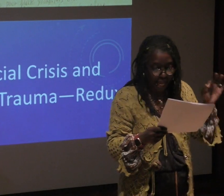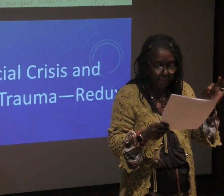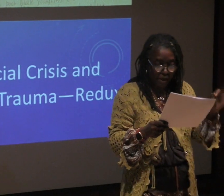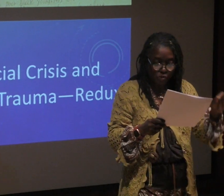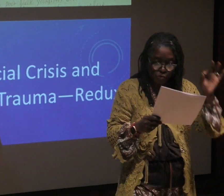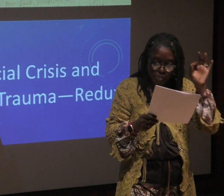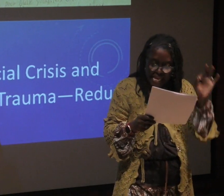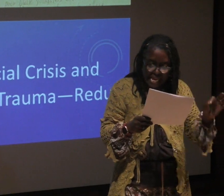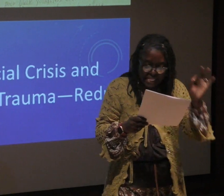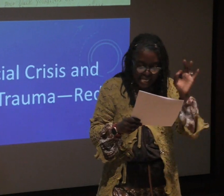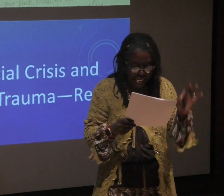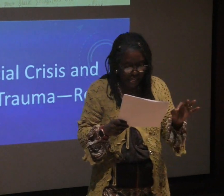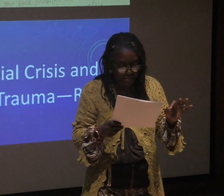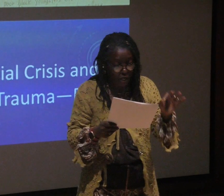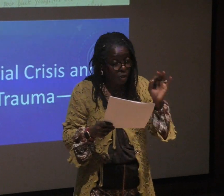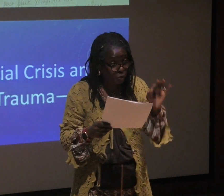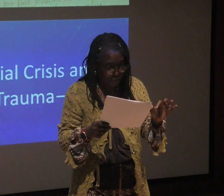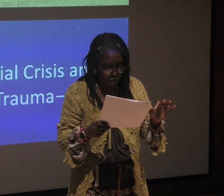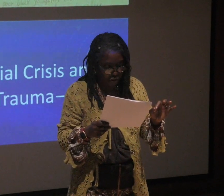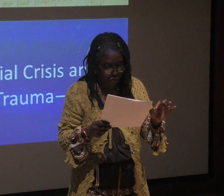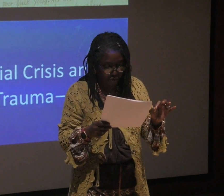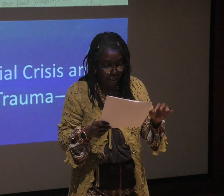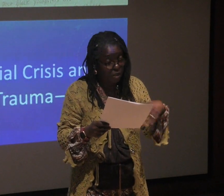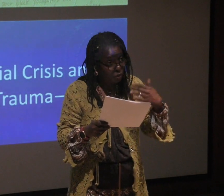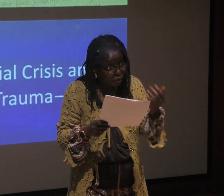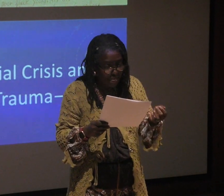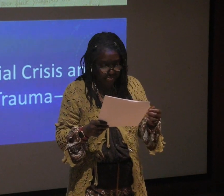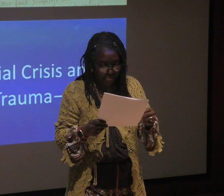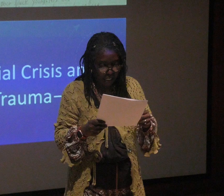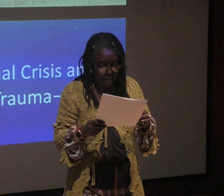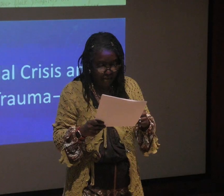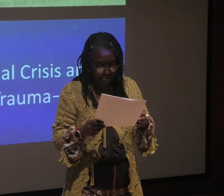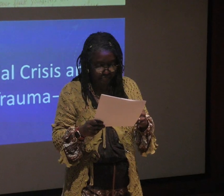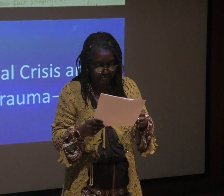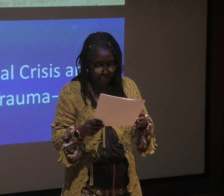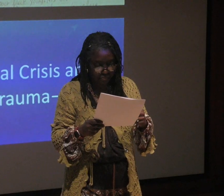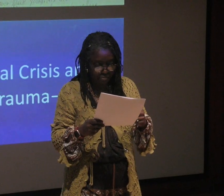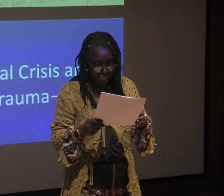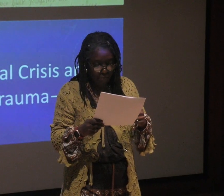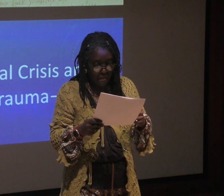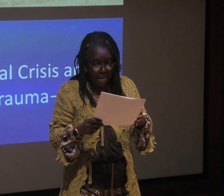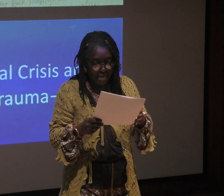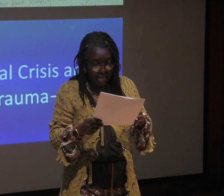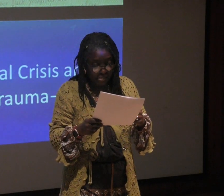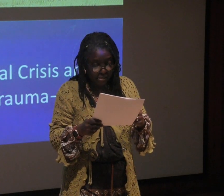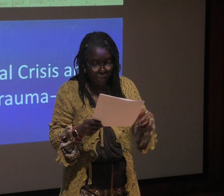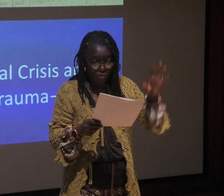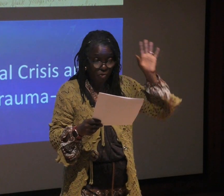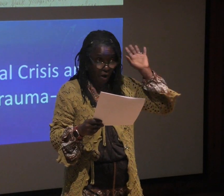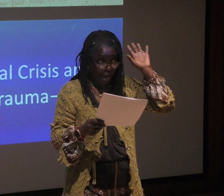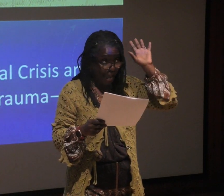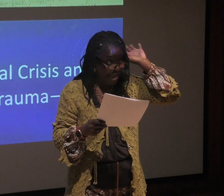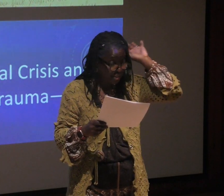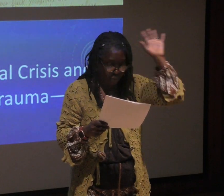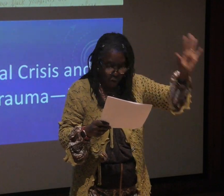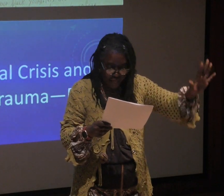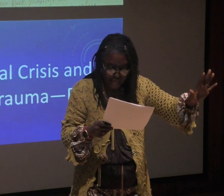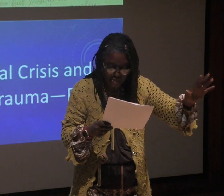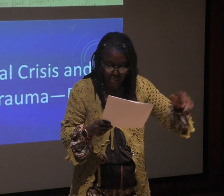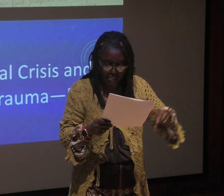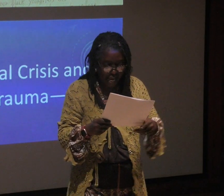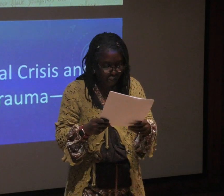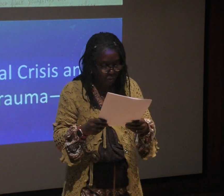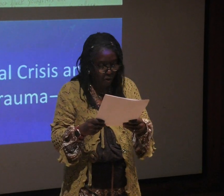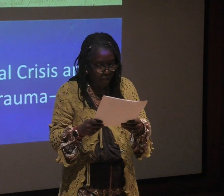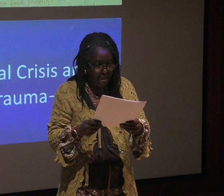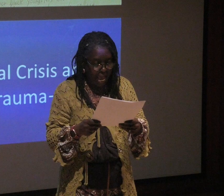These are the instructions, black parents routinely give to their children to keep them alive. Yes, she threw her hands, both hands